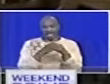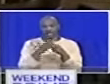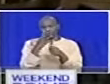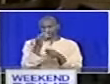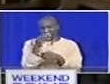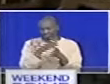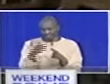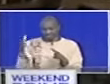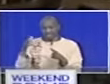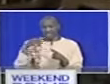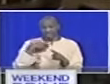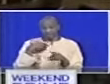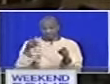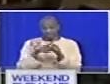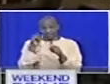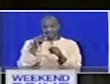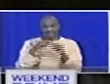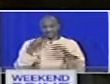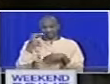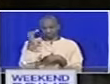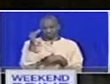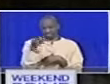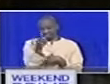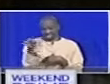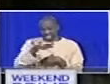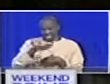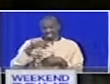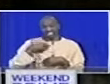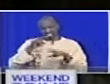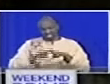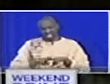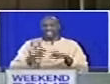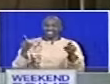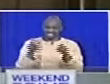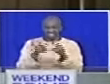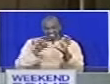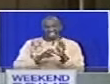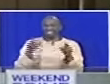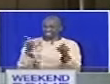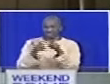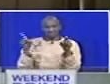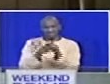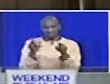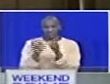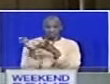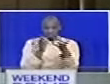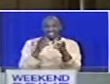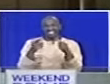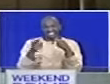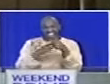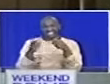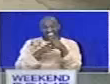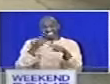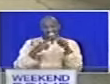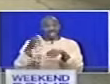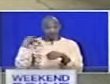The altar has not been modified at all. Even the chairs are the same ones that were brought into the church some 66 years